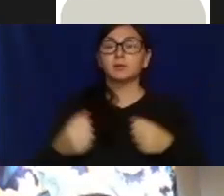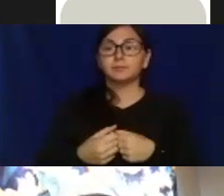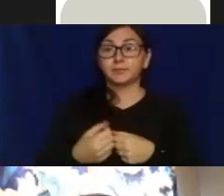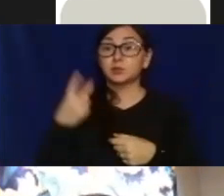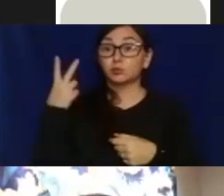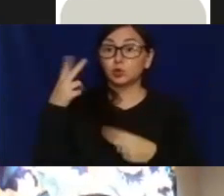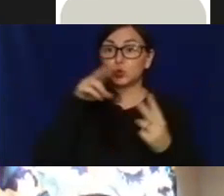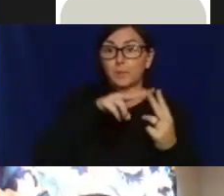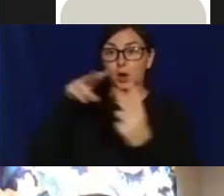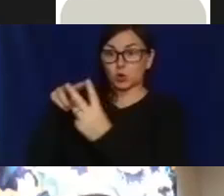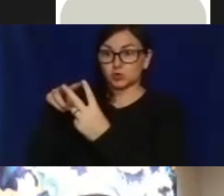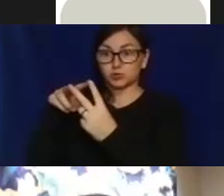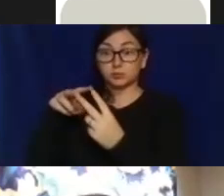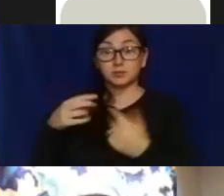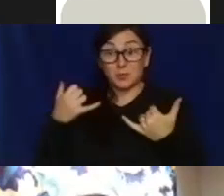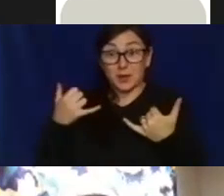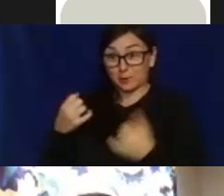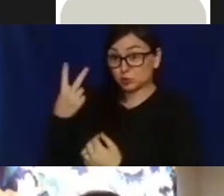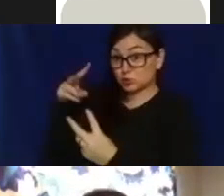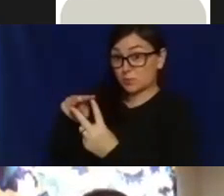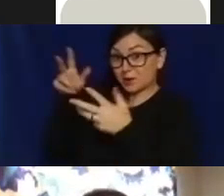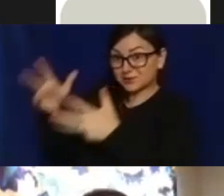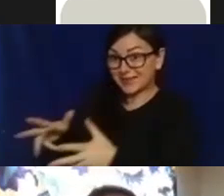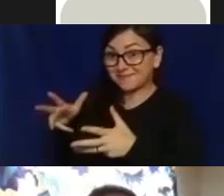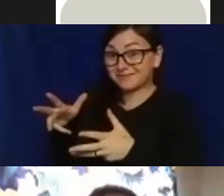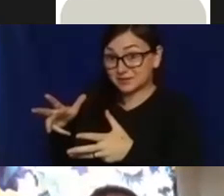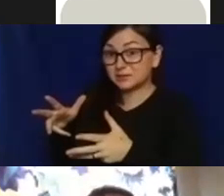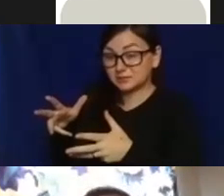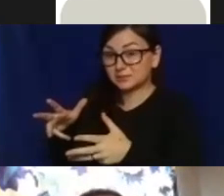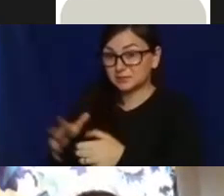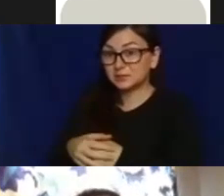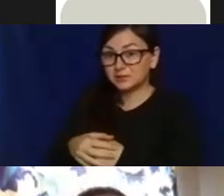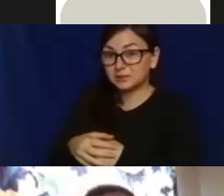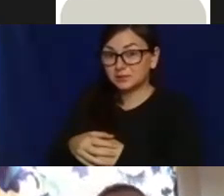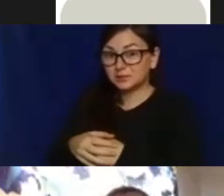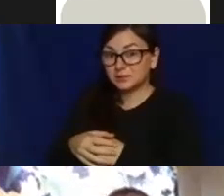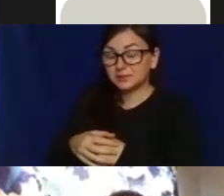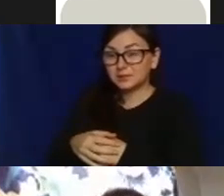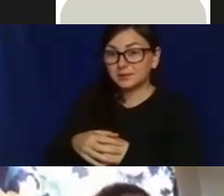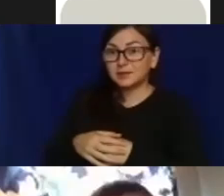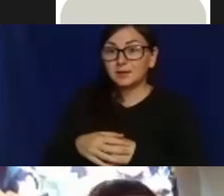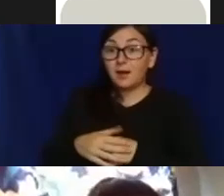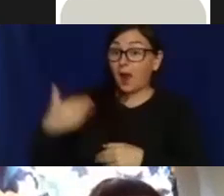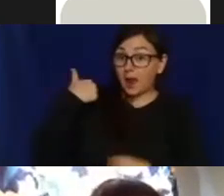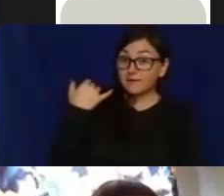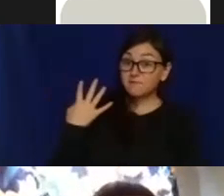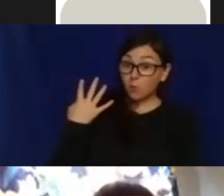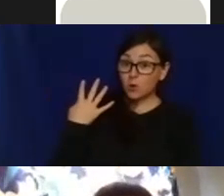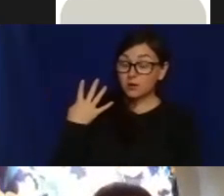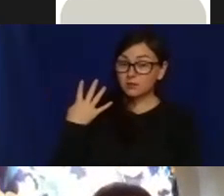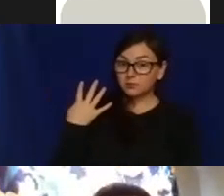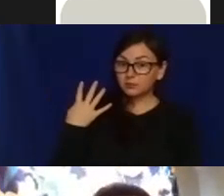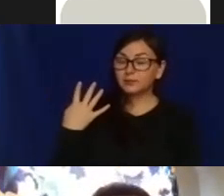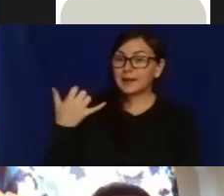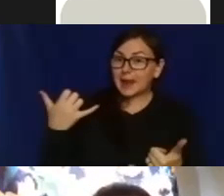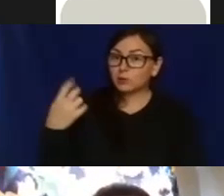pair left to work with because I started with 4 pairs, okay? And now I